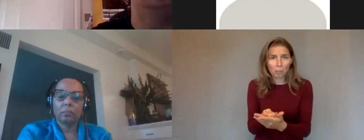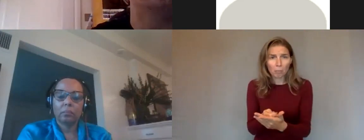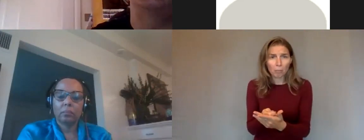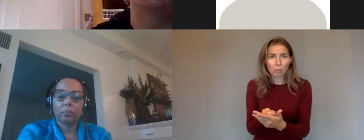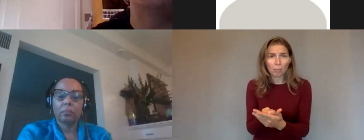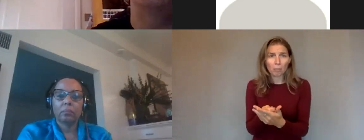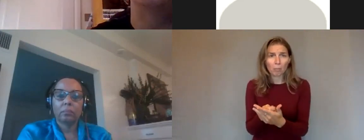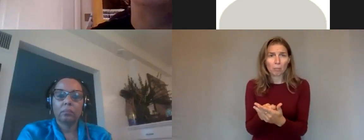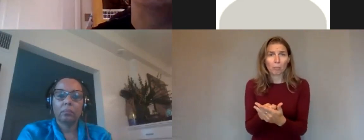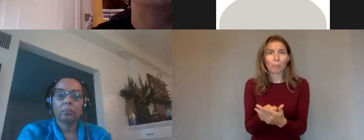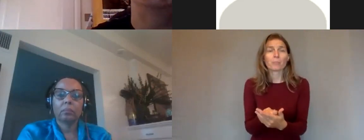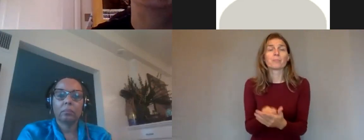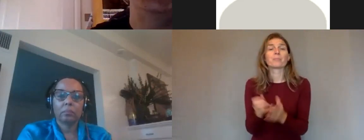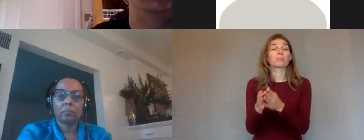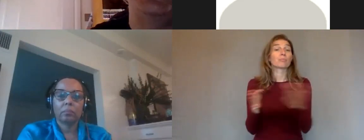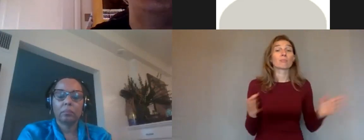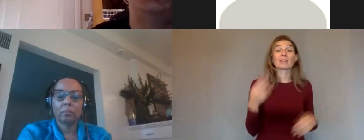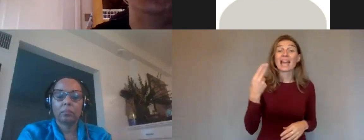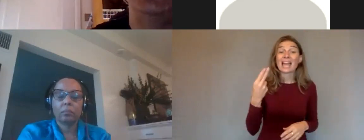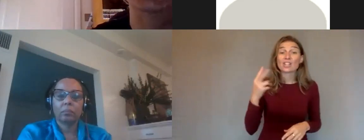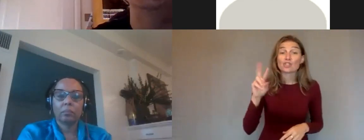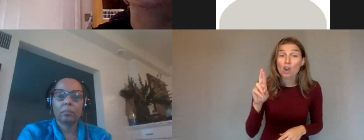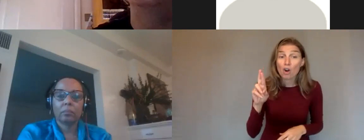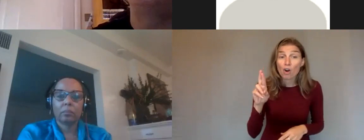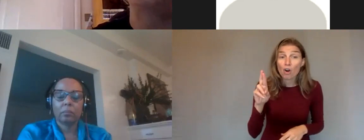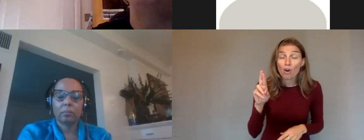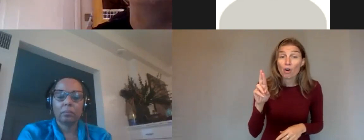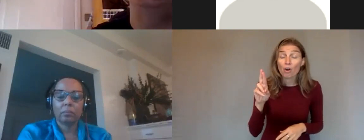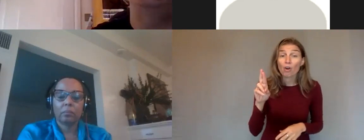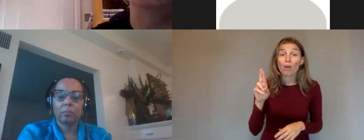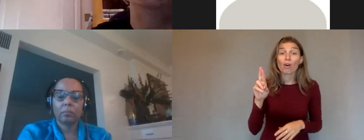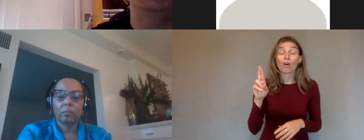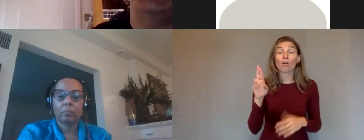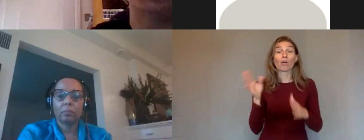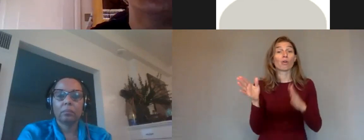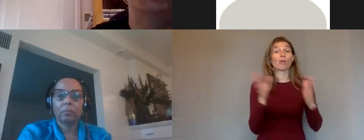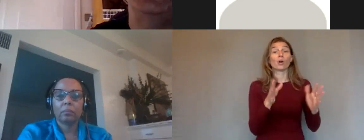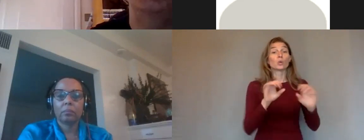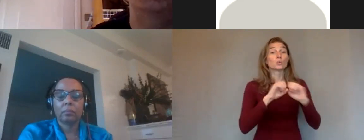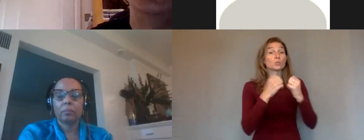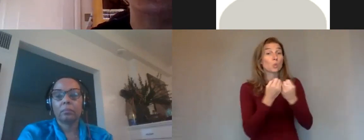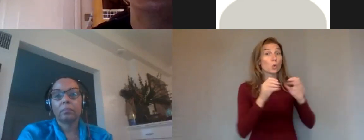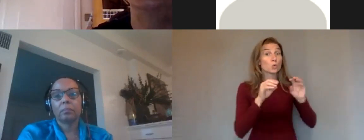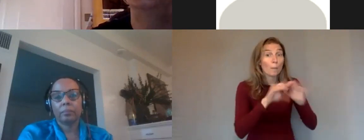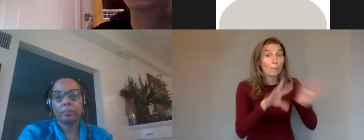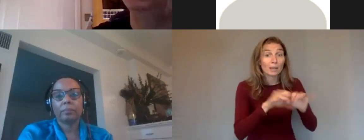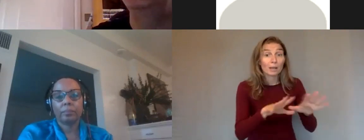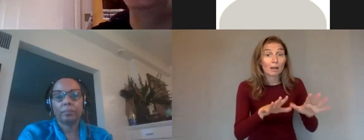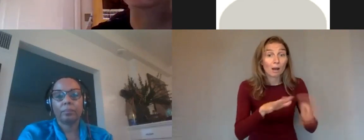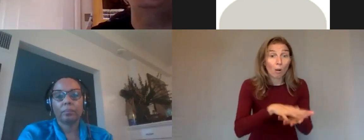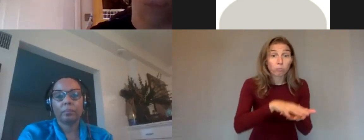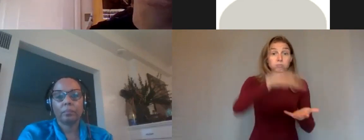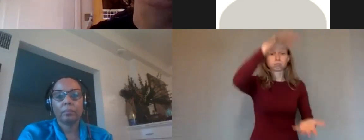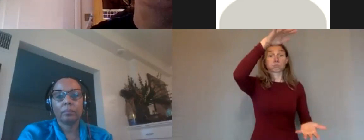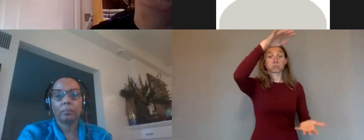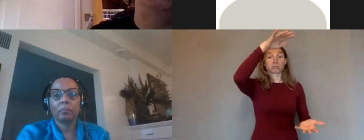know, HR systems and all the rest of it, engaging in social media, absolutely enormous.